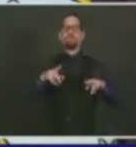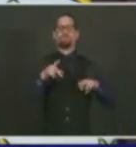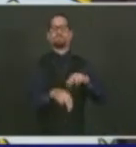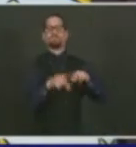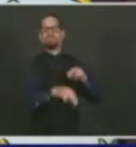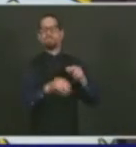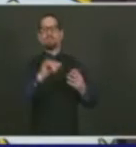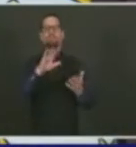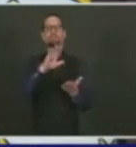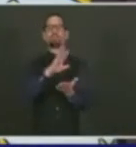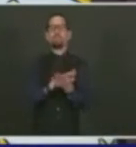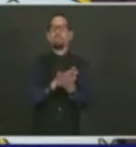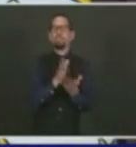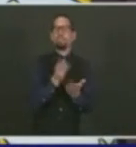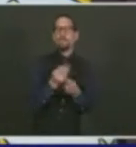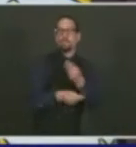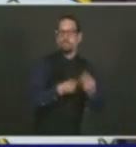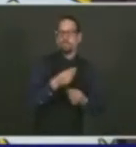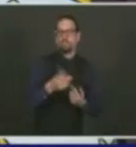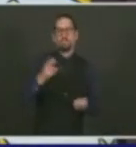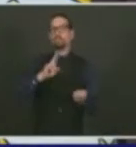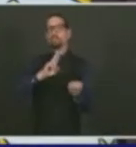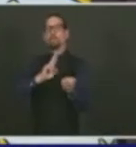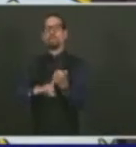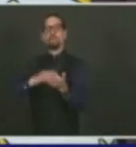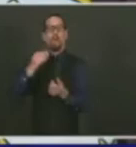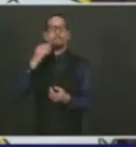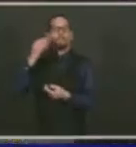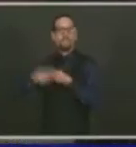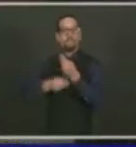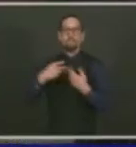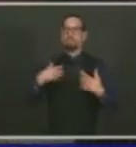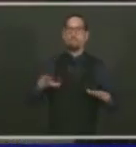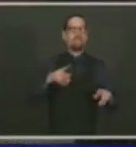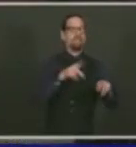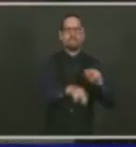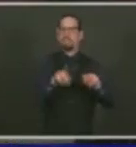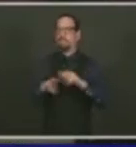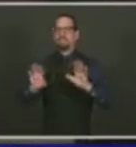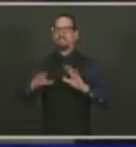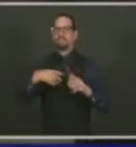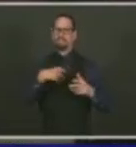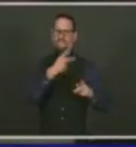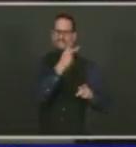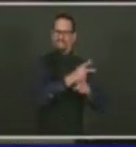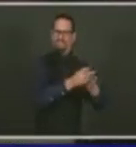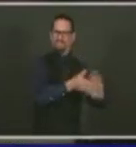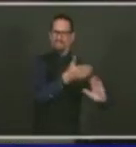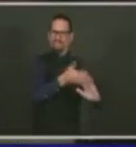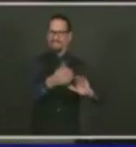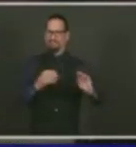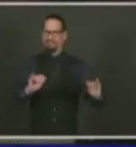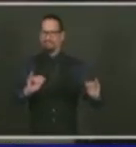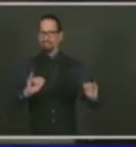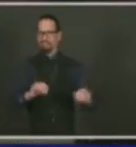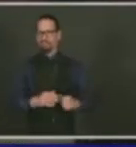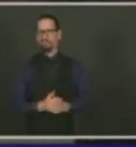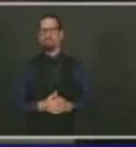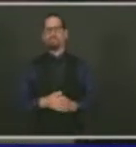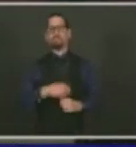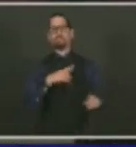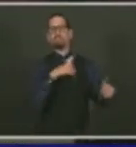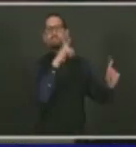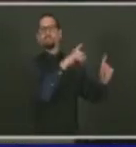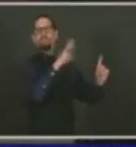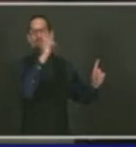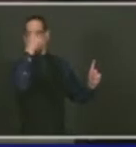hospital budgets, and that's what I would like to try to avoid. First of all, I want to point out I was focusing specifically on state government. I'm aware that